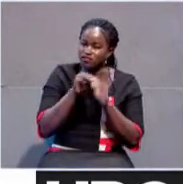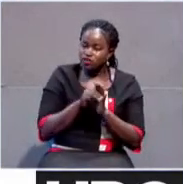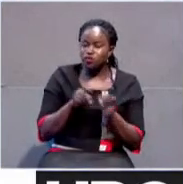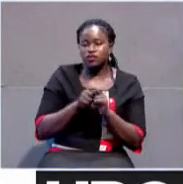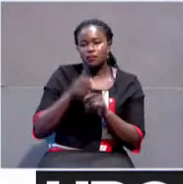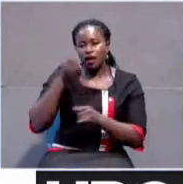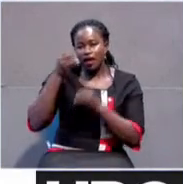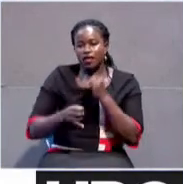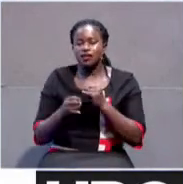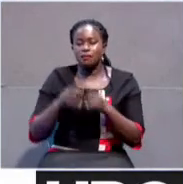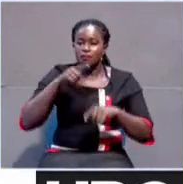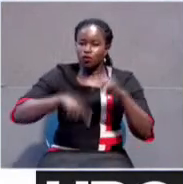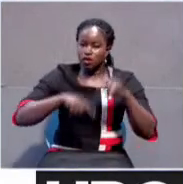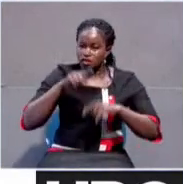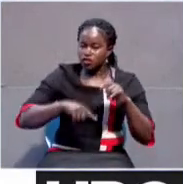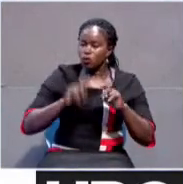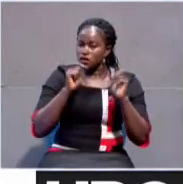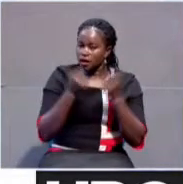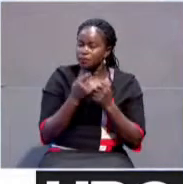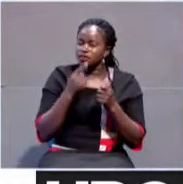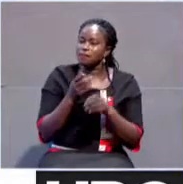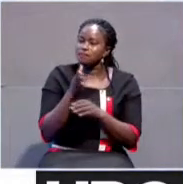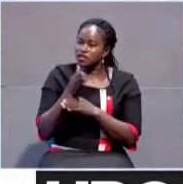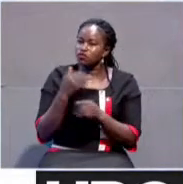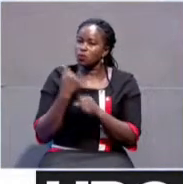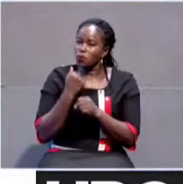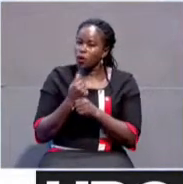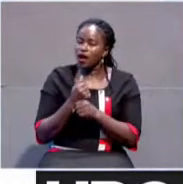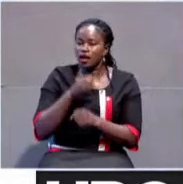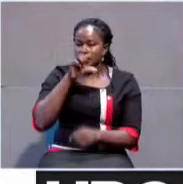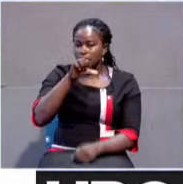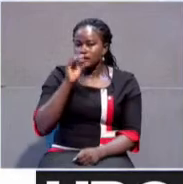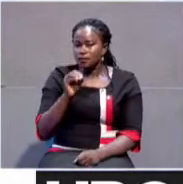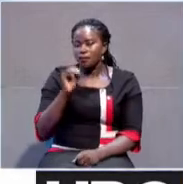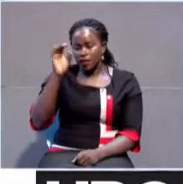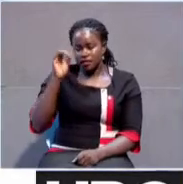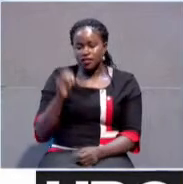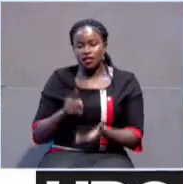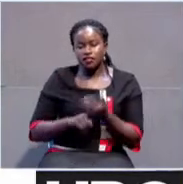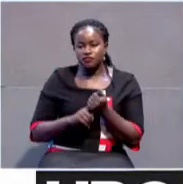term, where he said the ministry has performed at 90%.